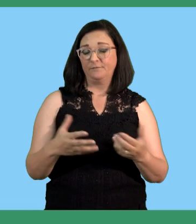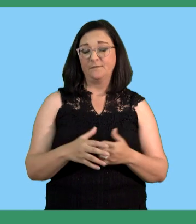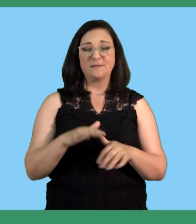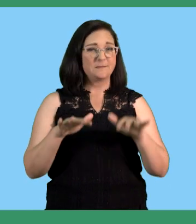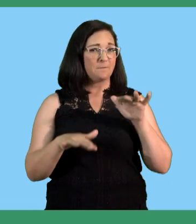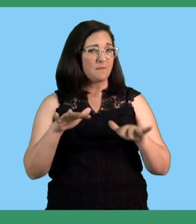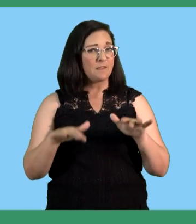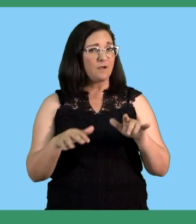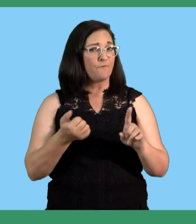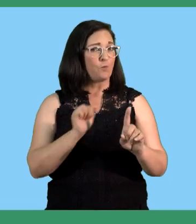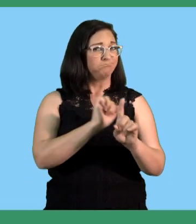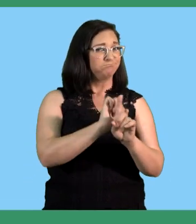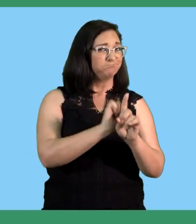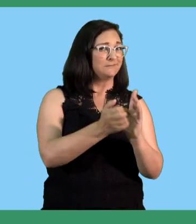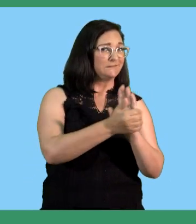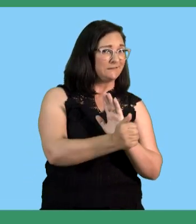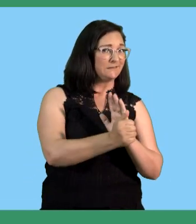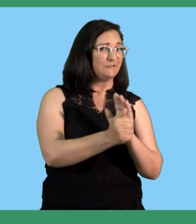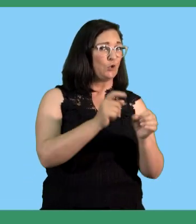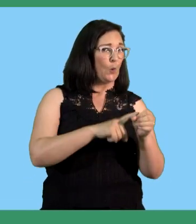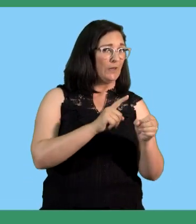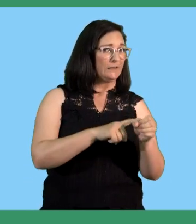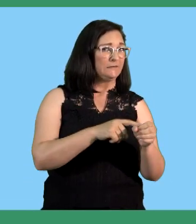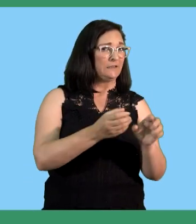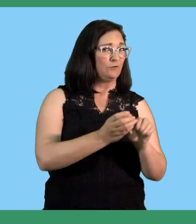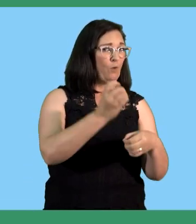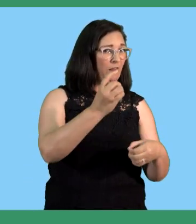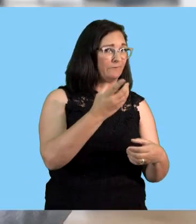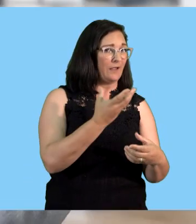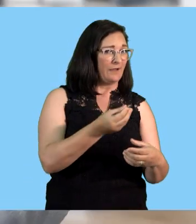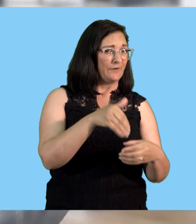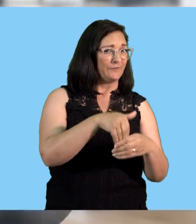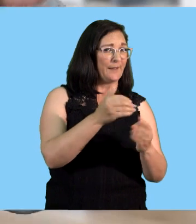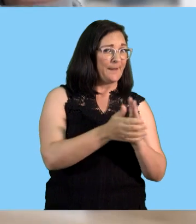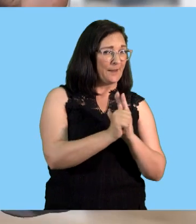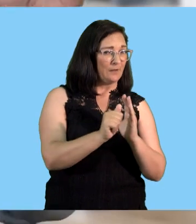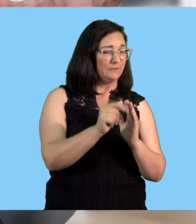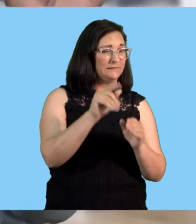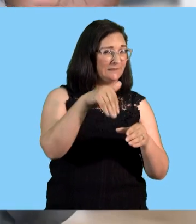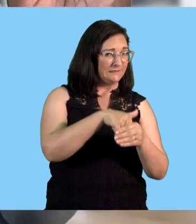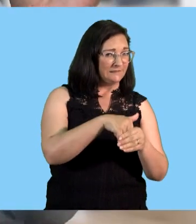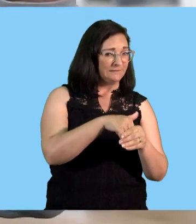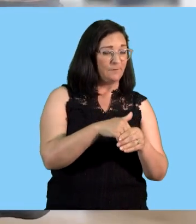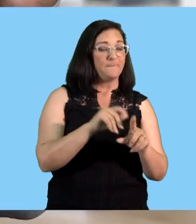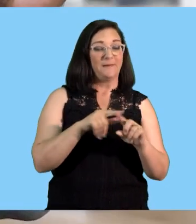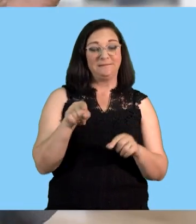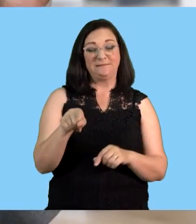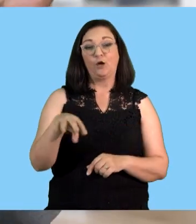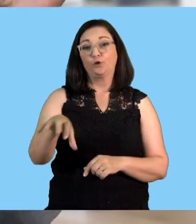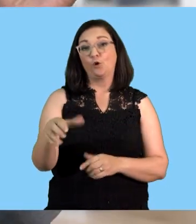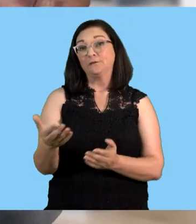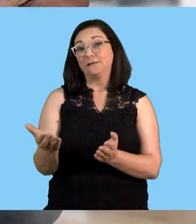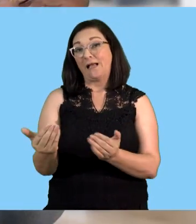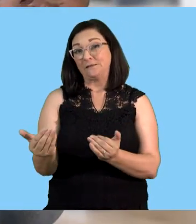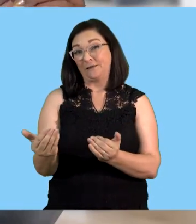between the employee's competencies, the skills, the qualifications, the abilities with what? With the expectations of